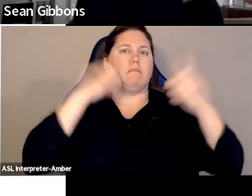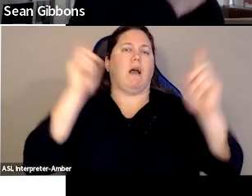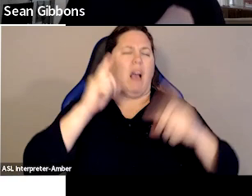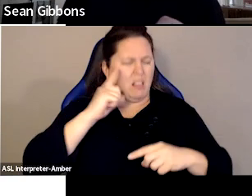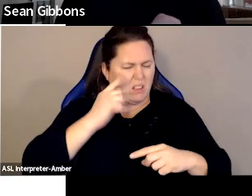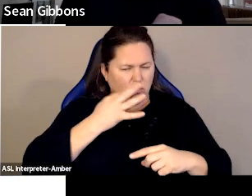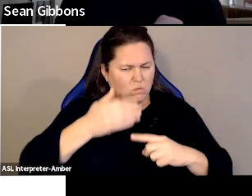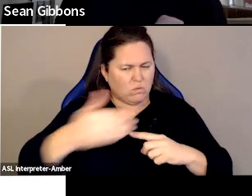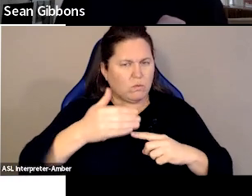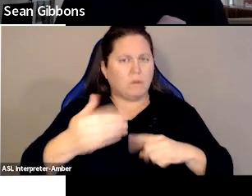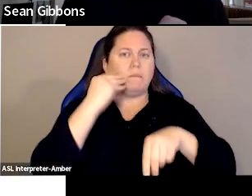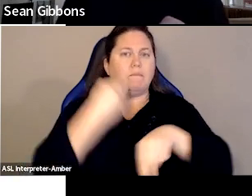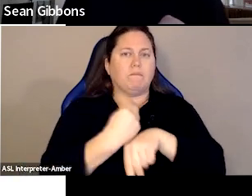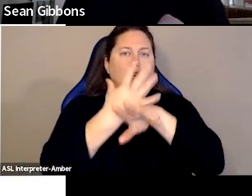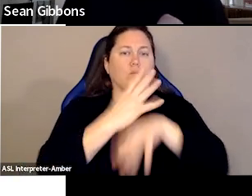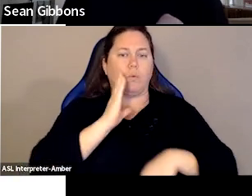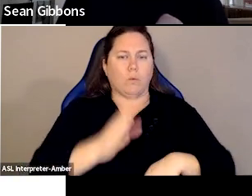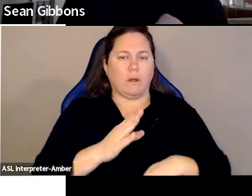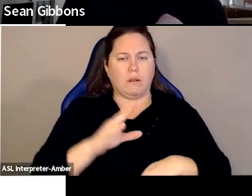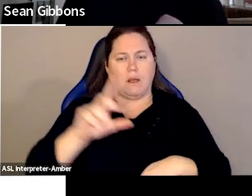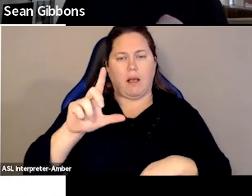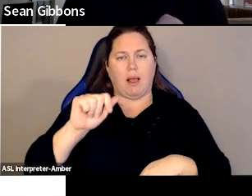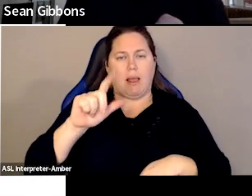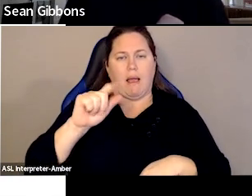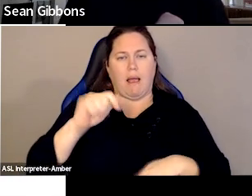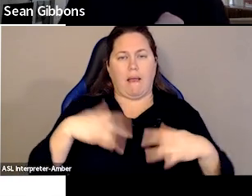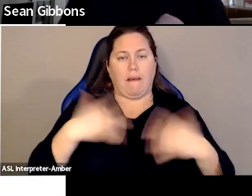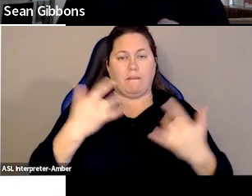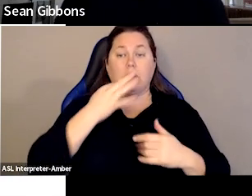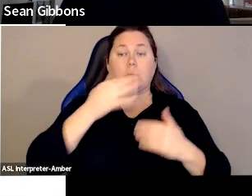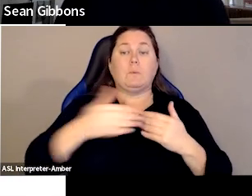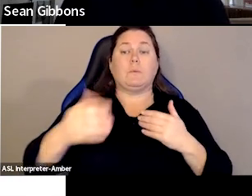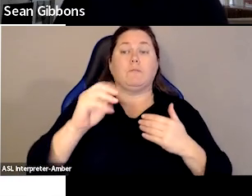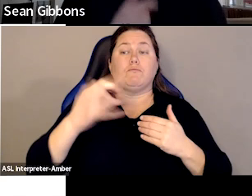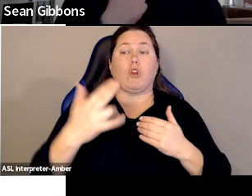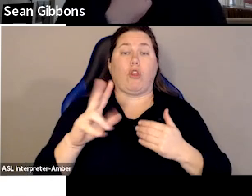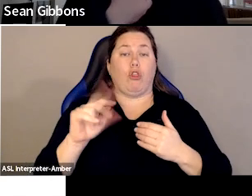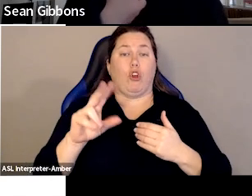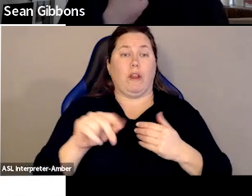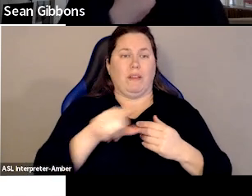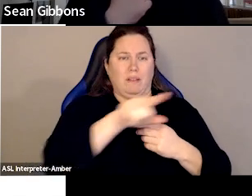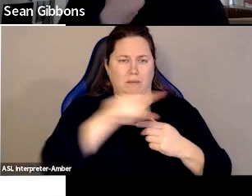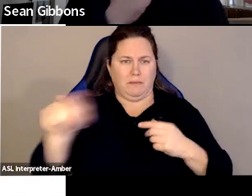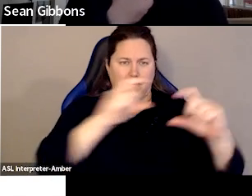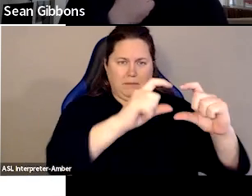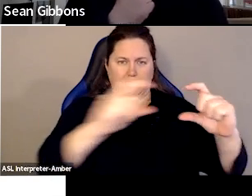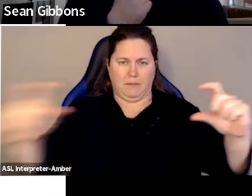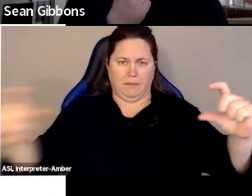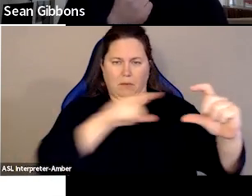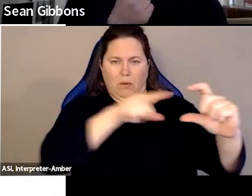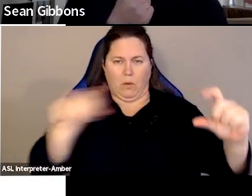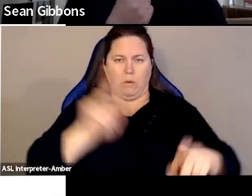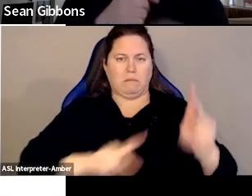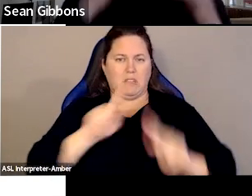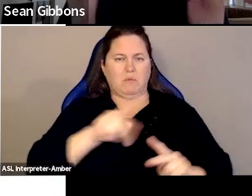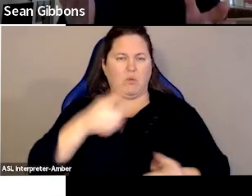Let's go ahead and click to that one. It's the LA event that's coming up on March the 30th. You can see all these lovely faces. Chances are these are folks who are